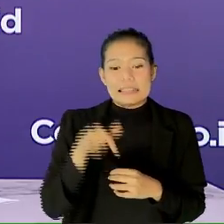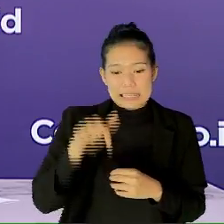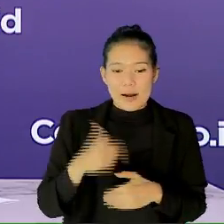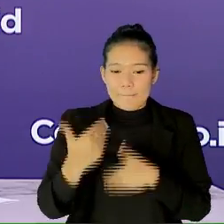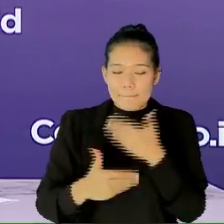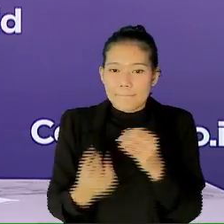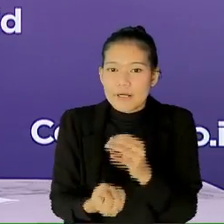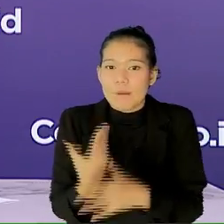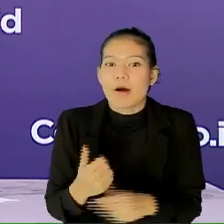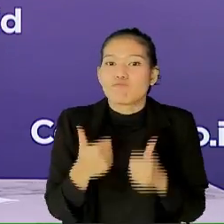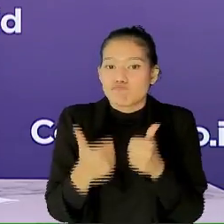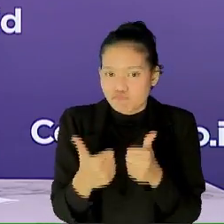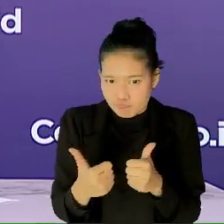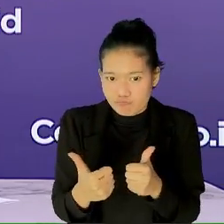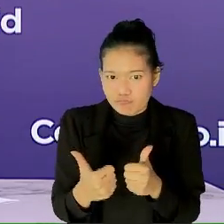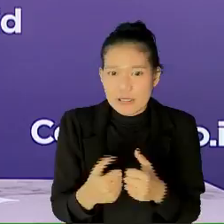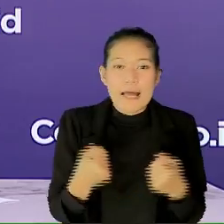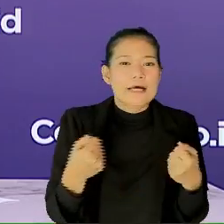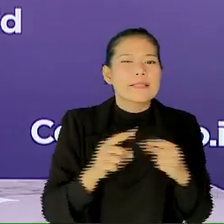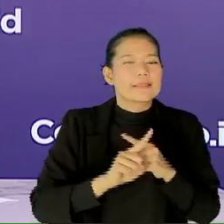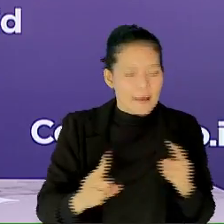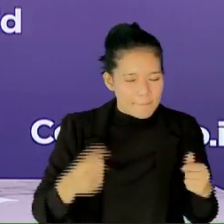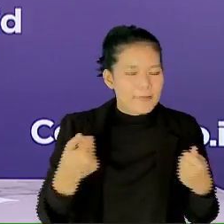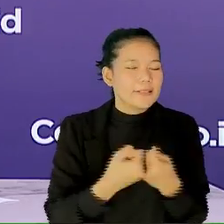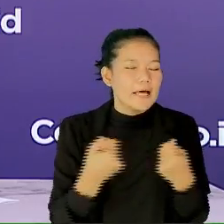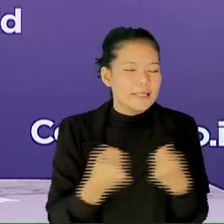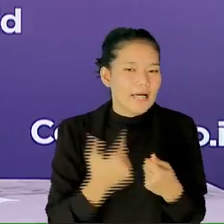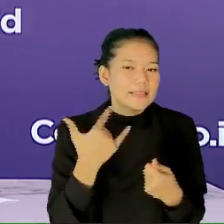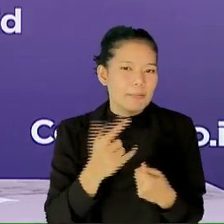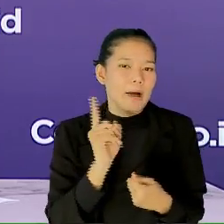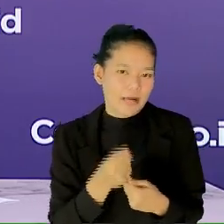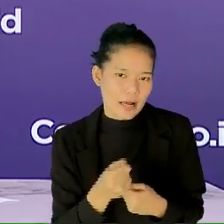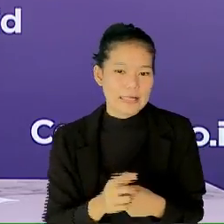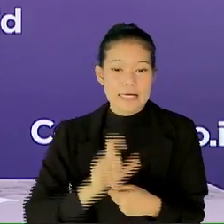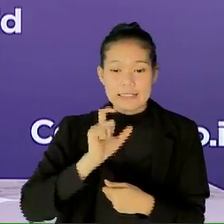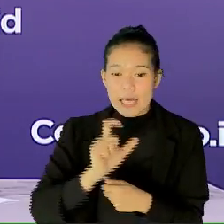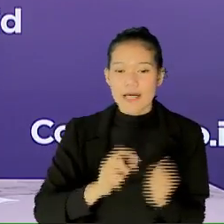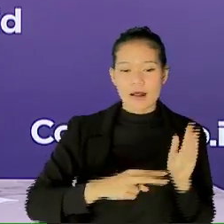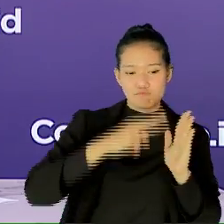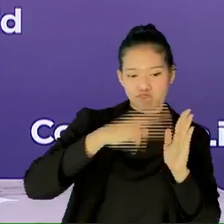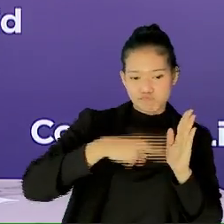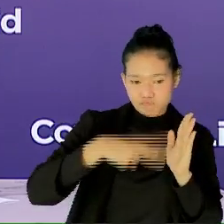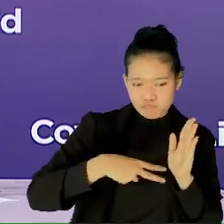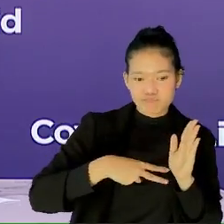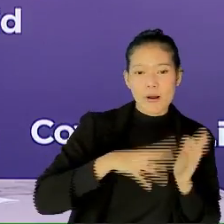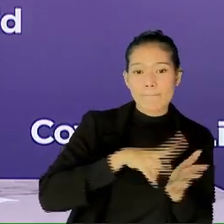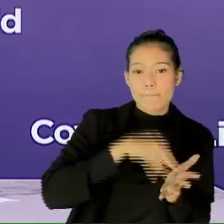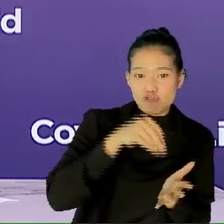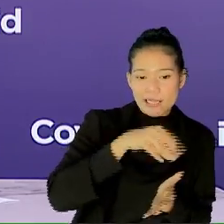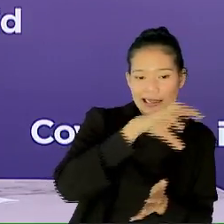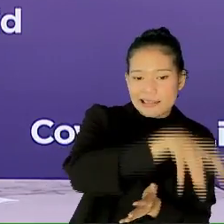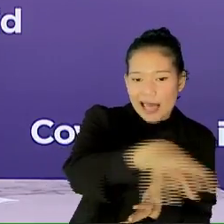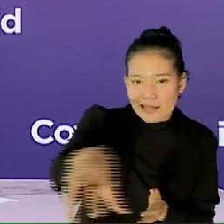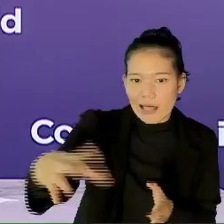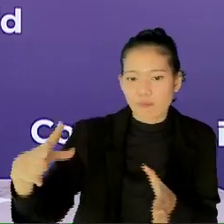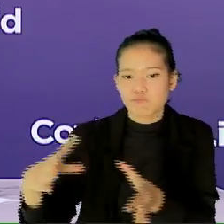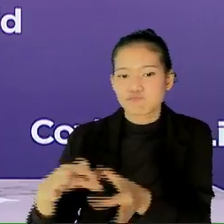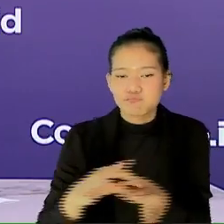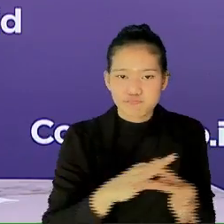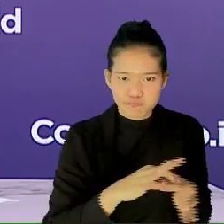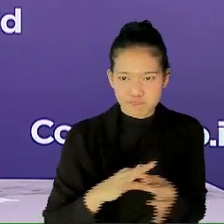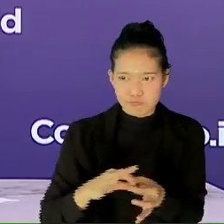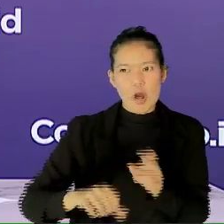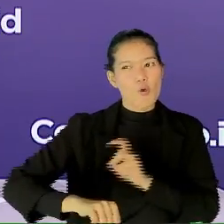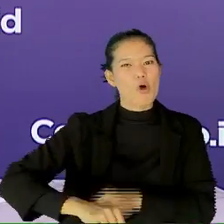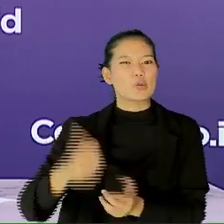made, certain challenges still exist. Synchronizing and harmonizing data across several states in real